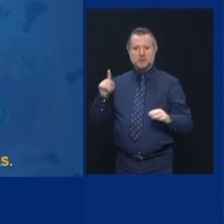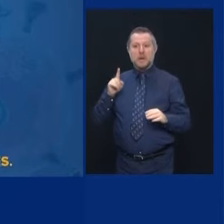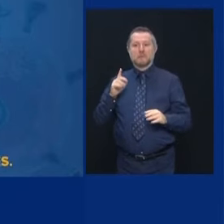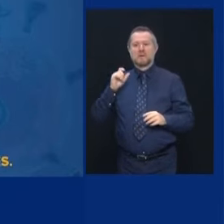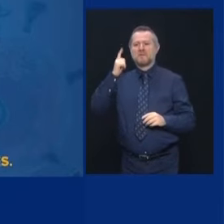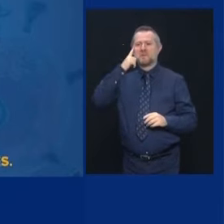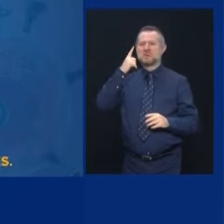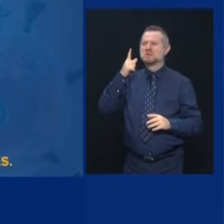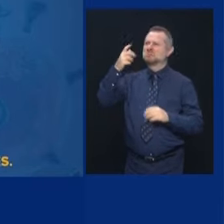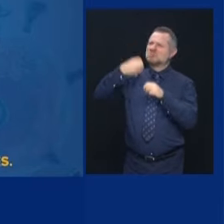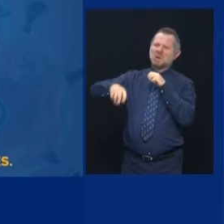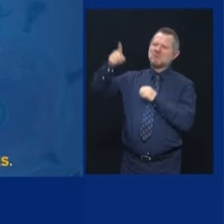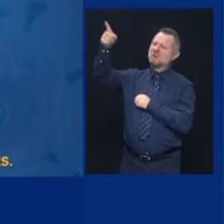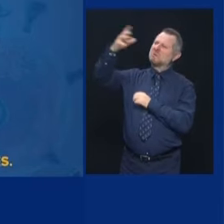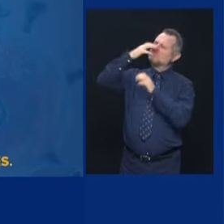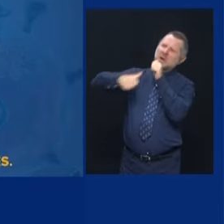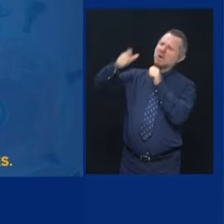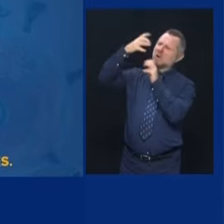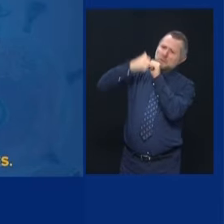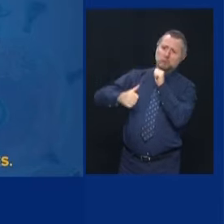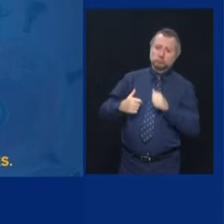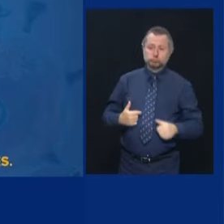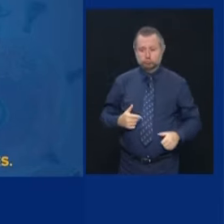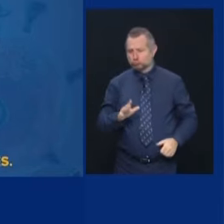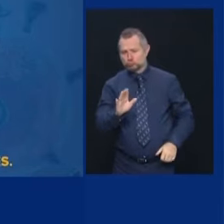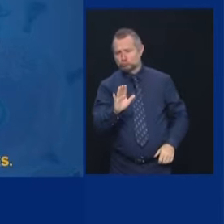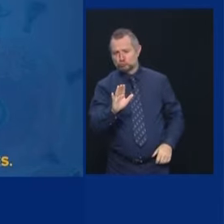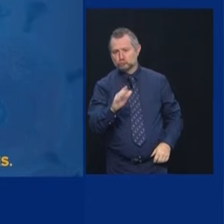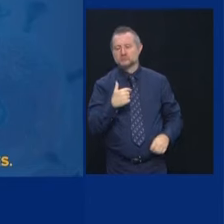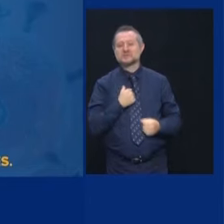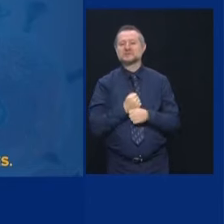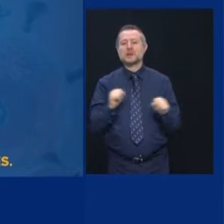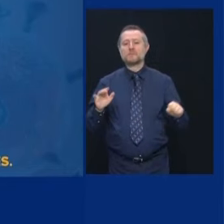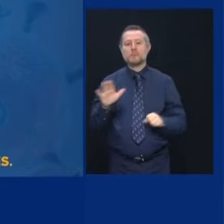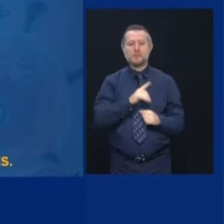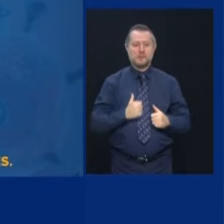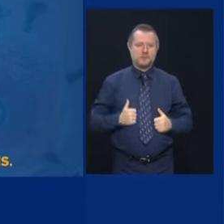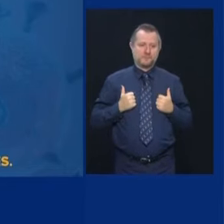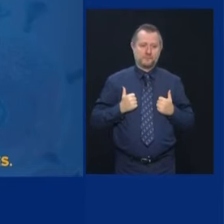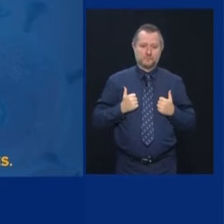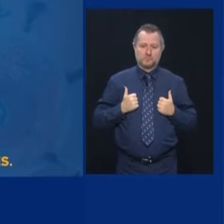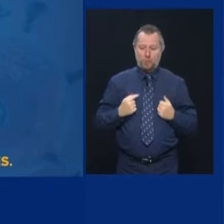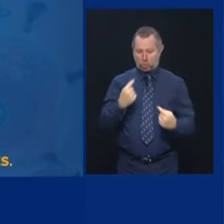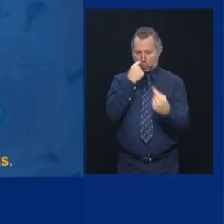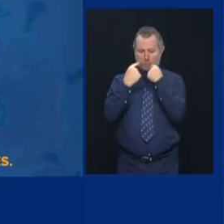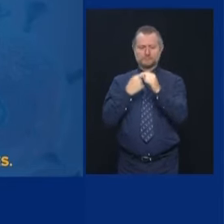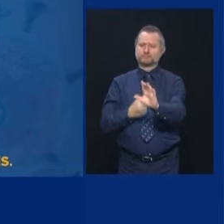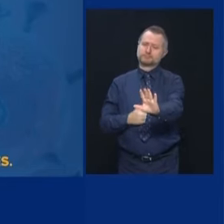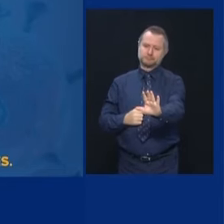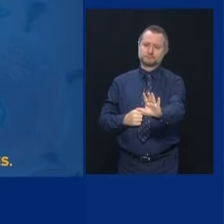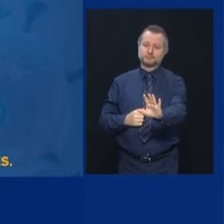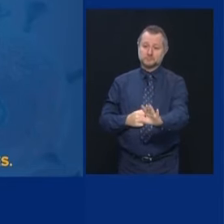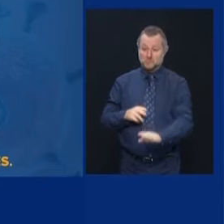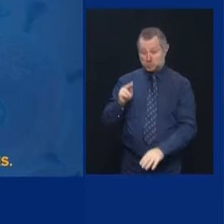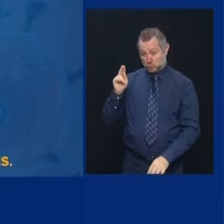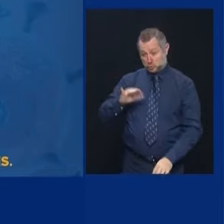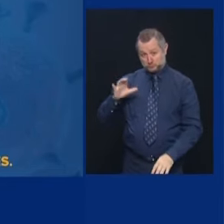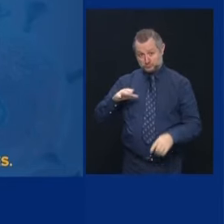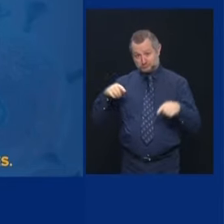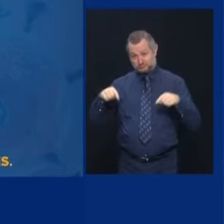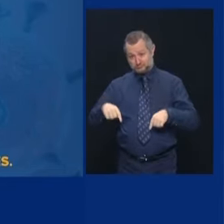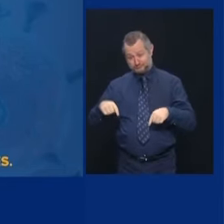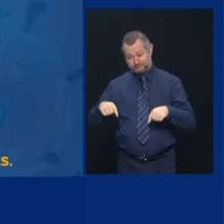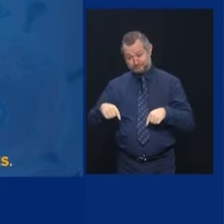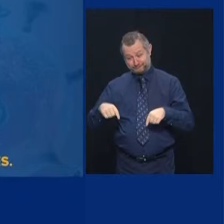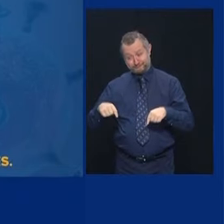saved lives. I believe that. We saved lives. New York City